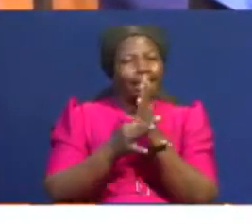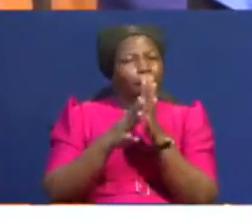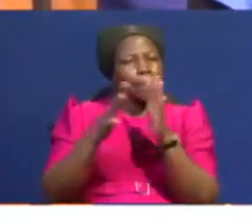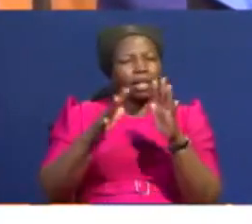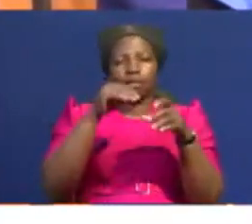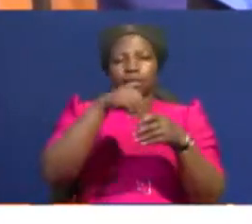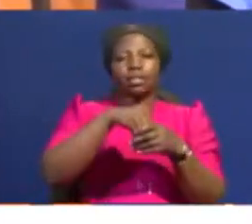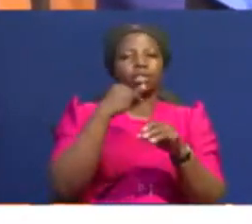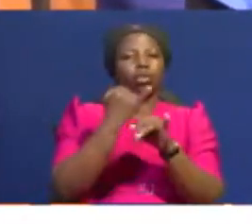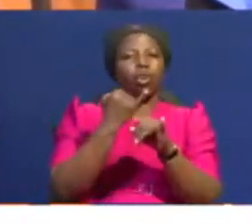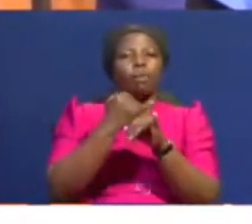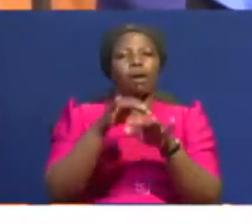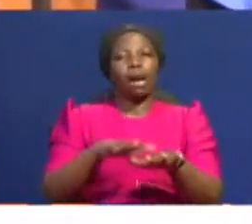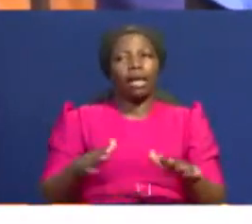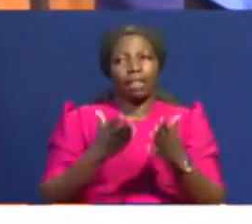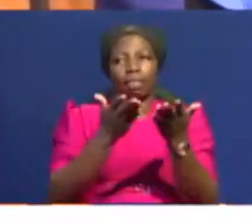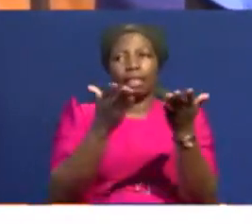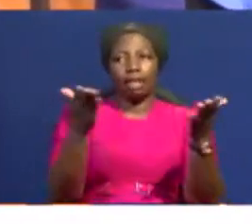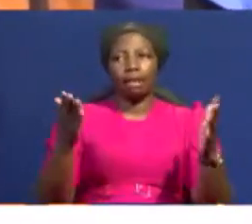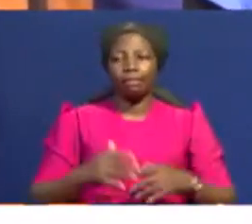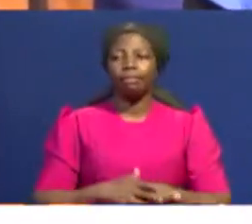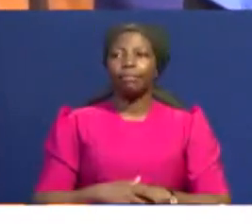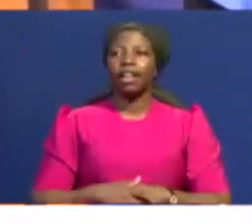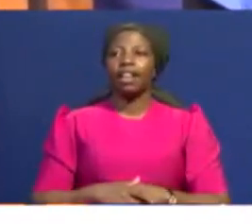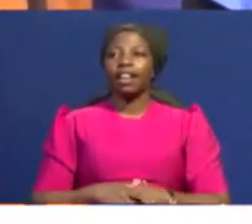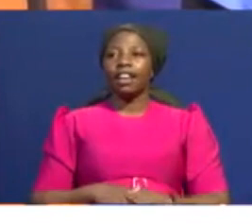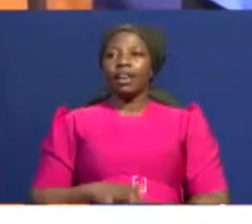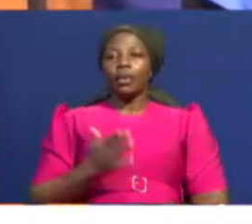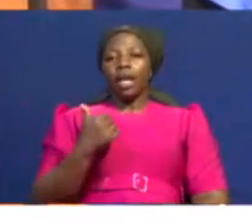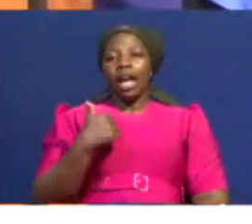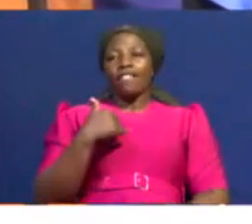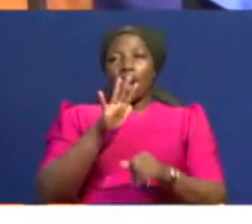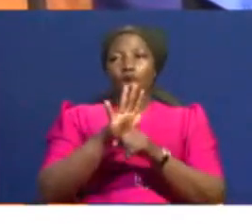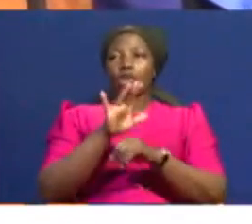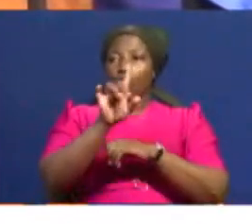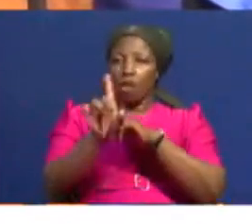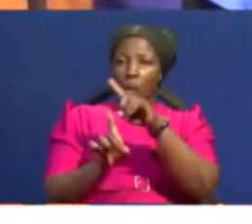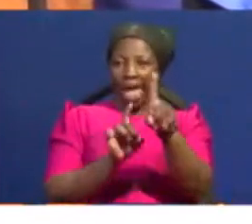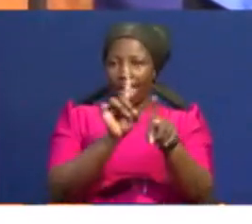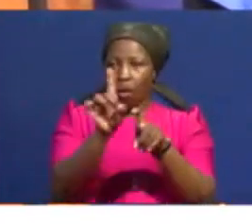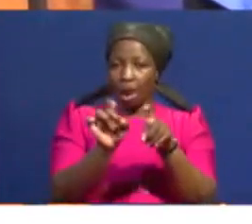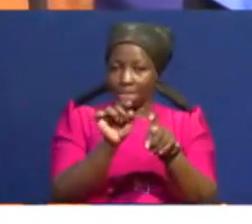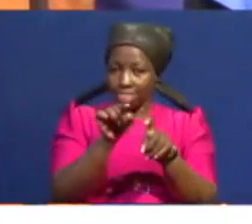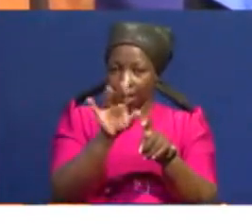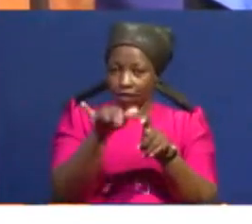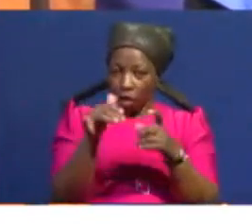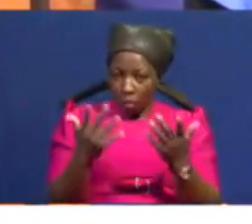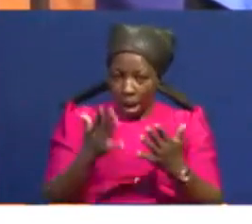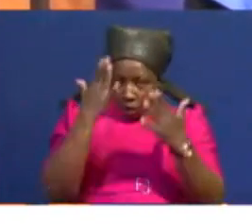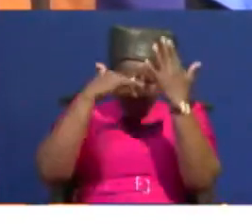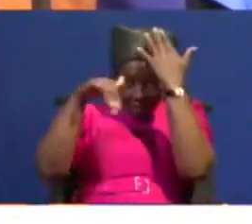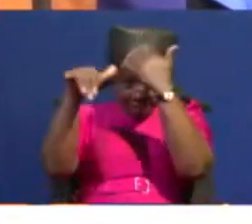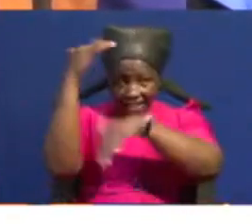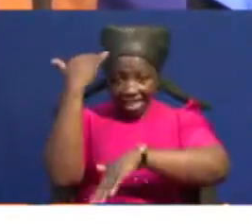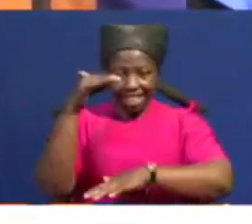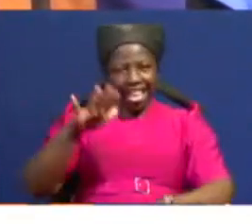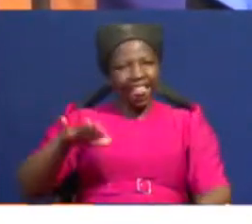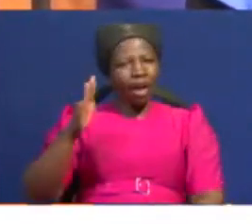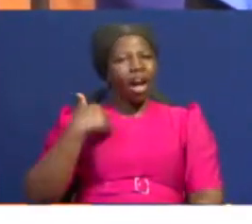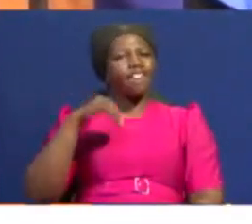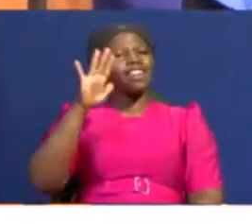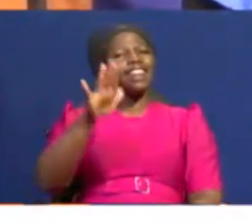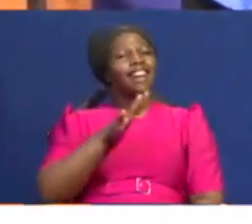queries, but notice that these queries are from the university space. You have never had